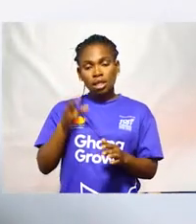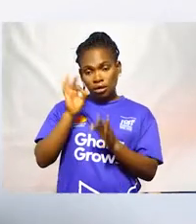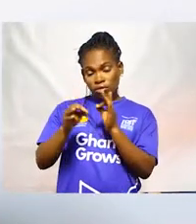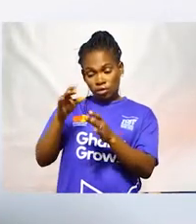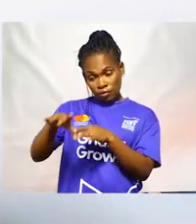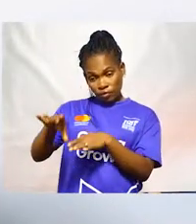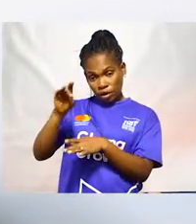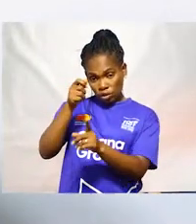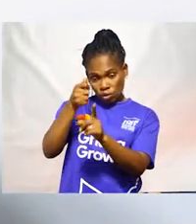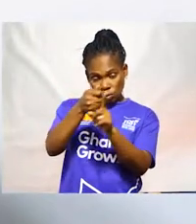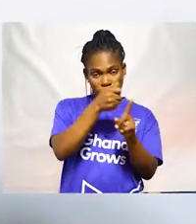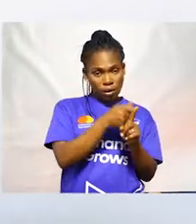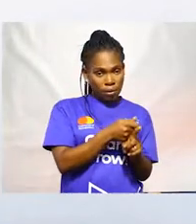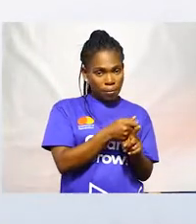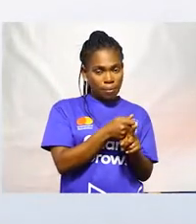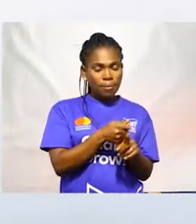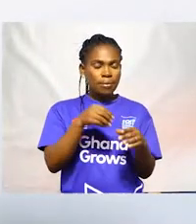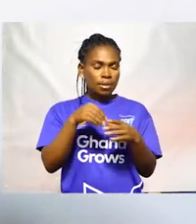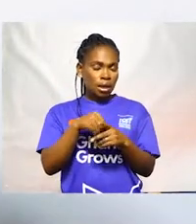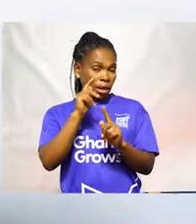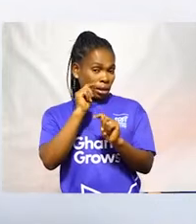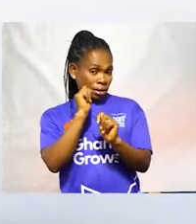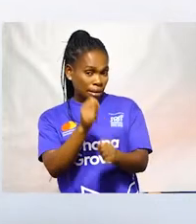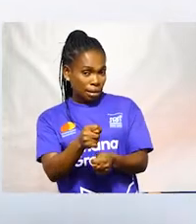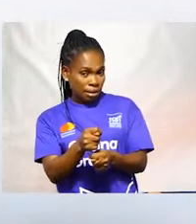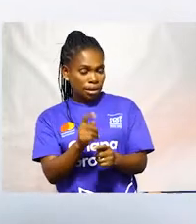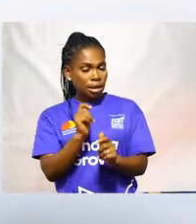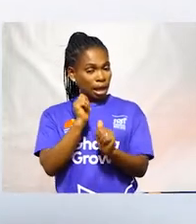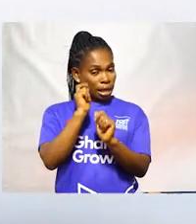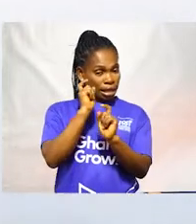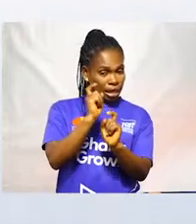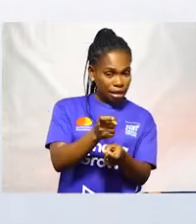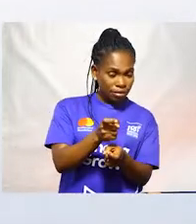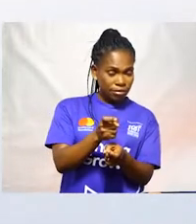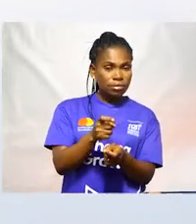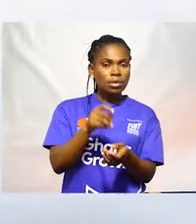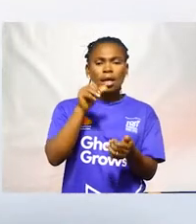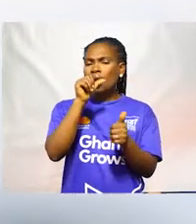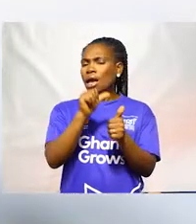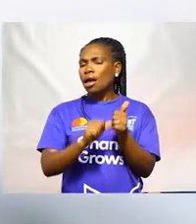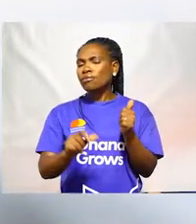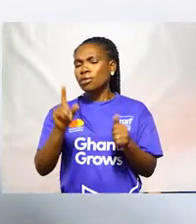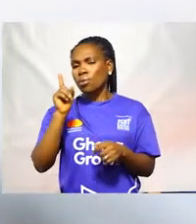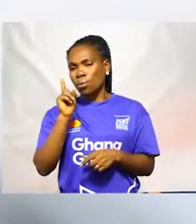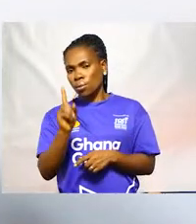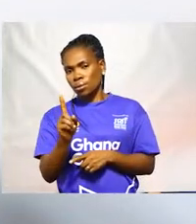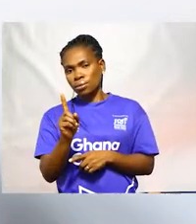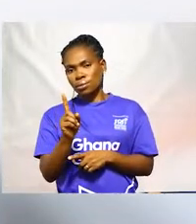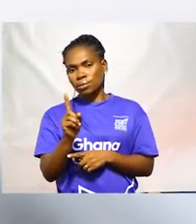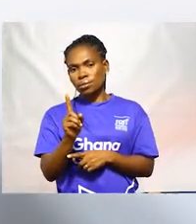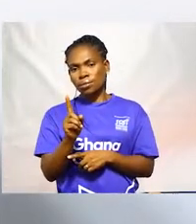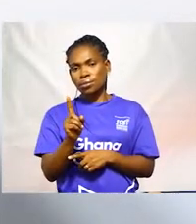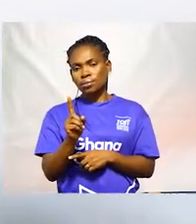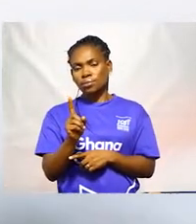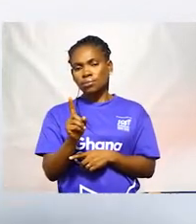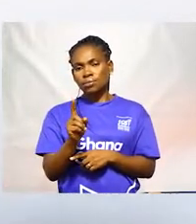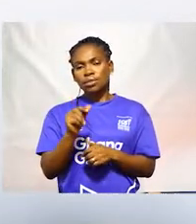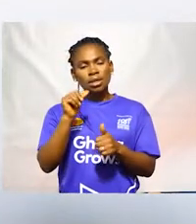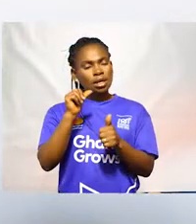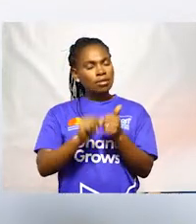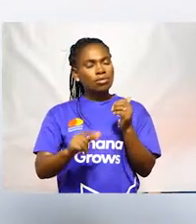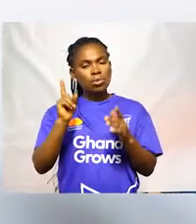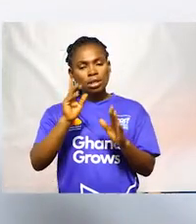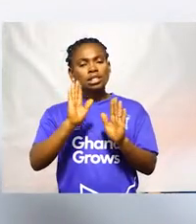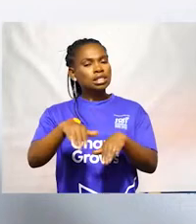finding ourselves in terms of our talents and our gifts, everyone is given